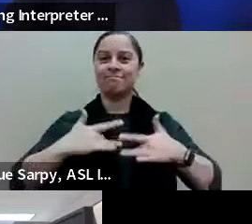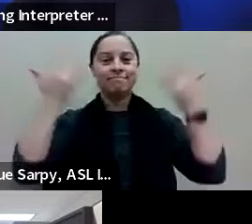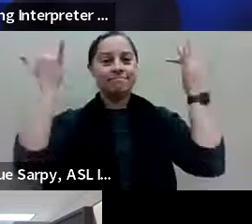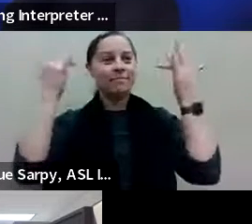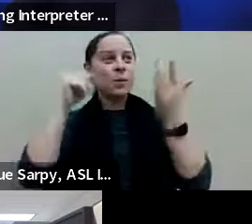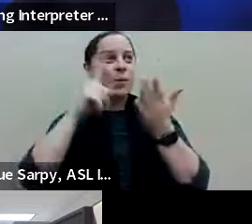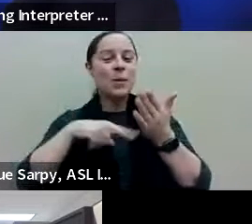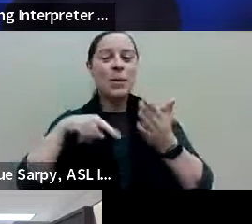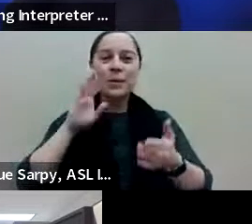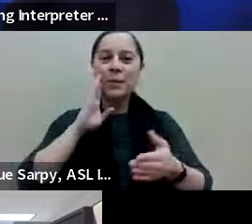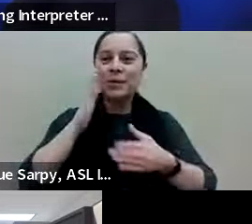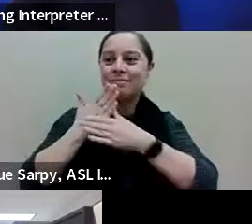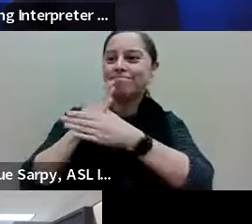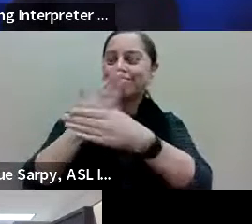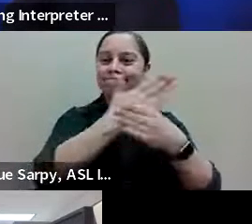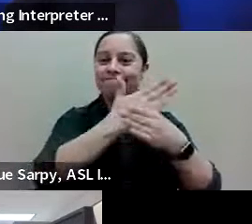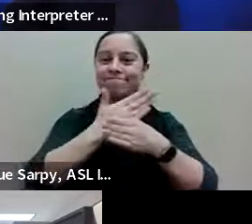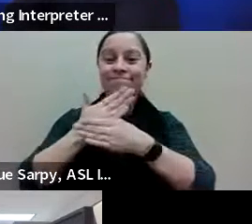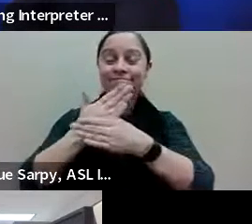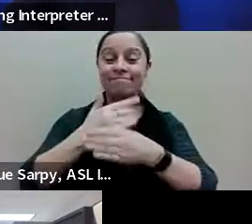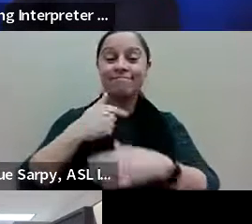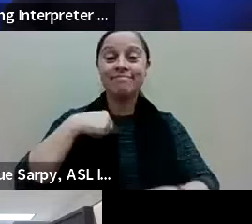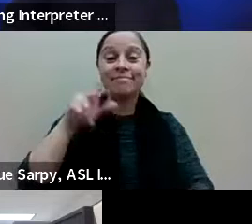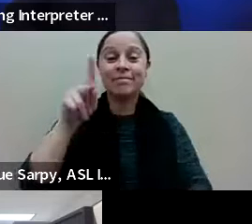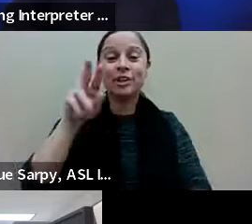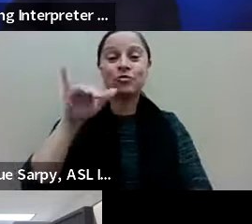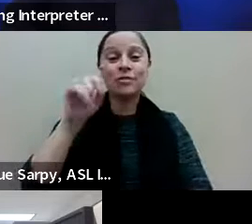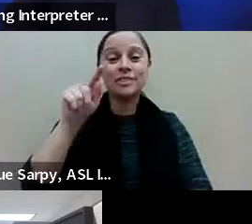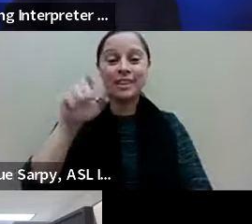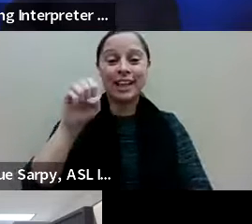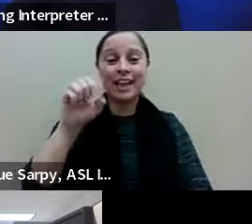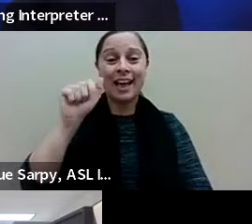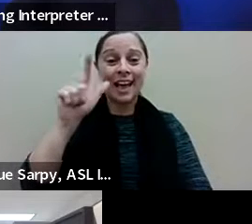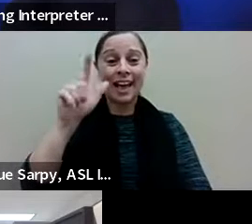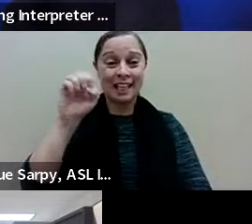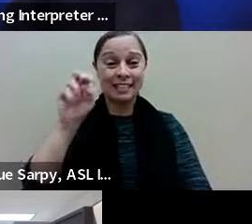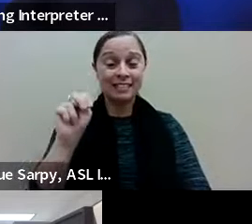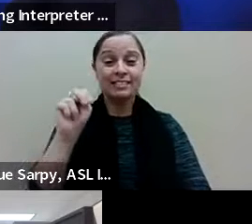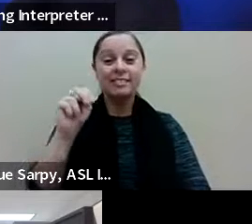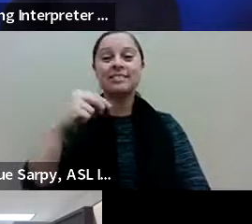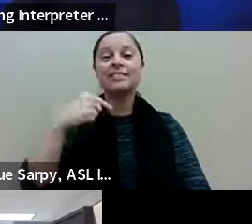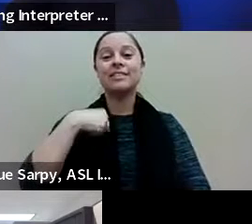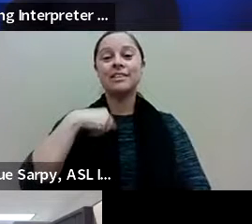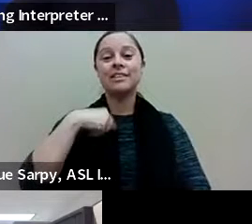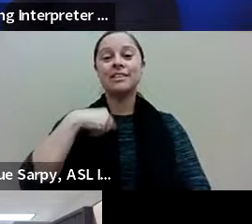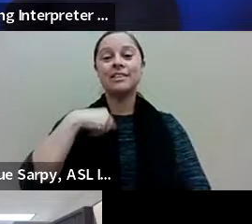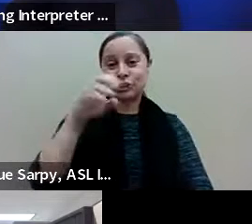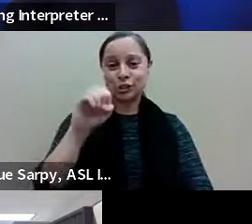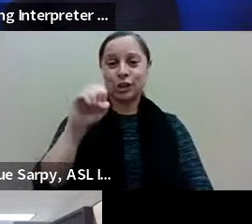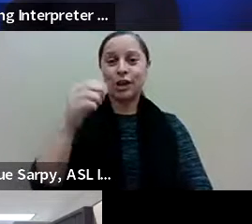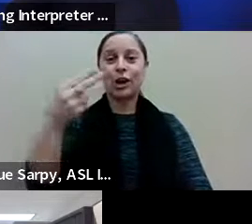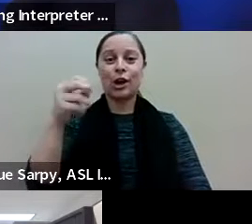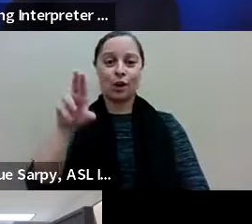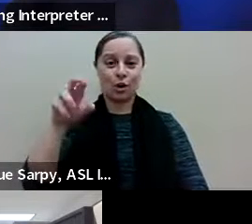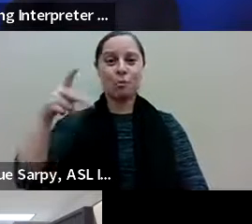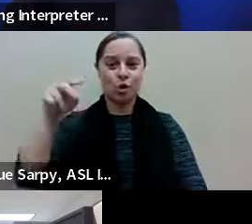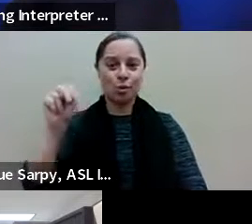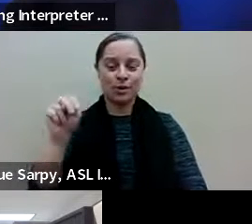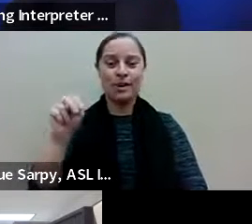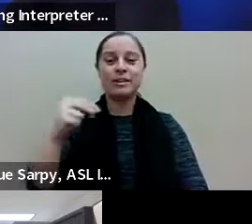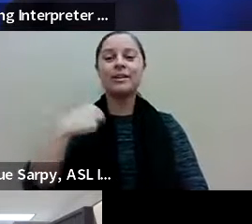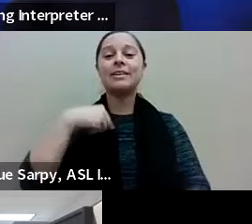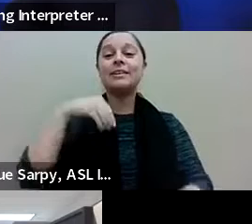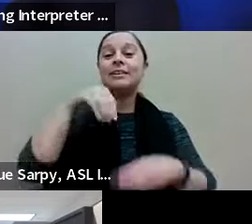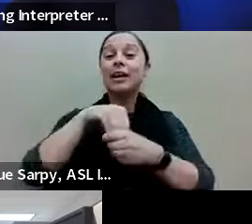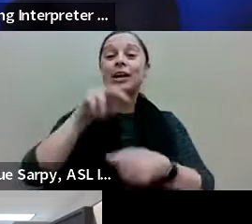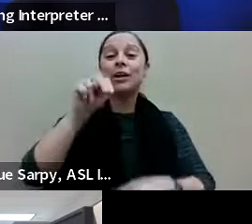be shared. I'm Krystal Allen, and my pronouns are she and her. I am in Newark, New